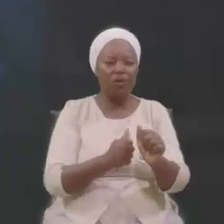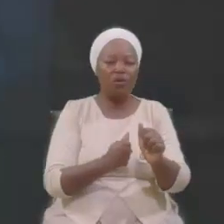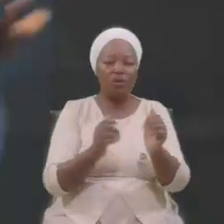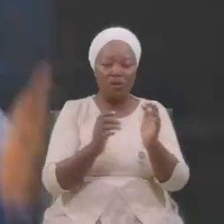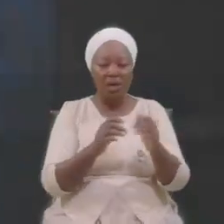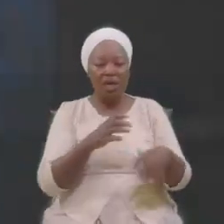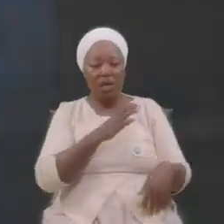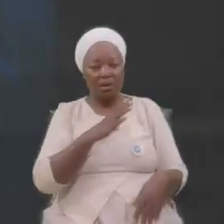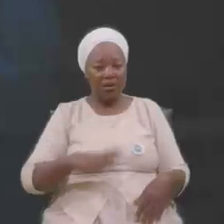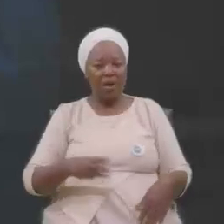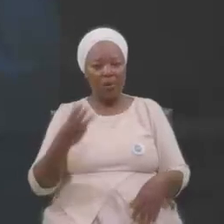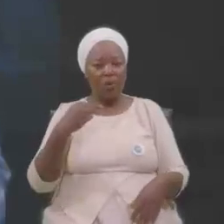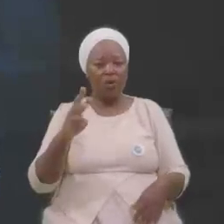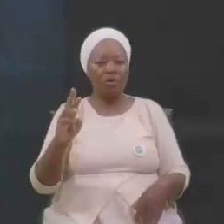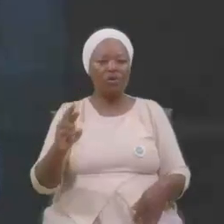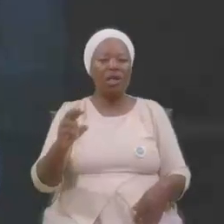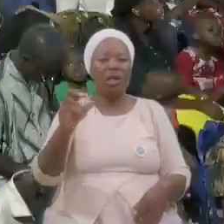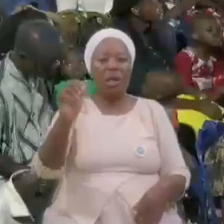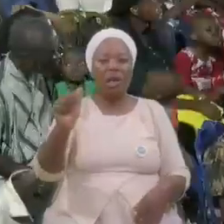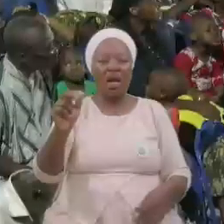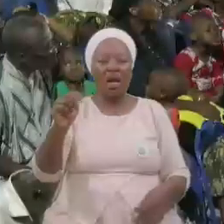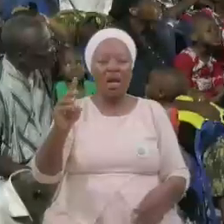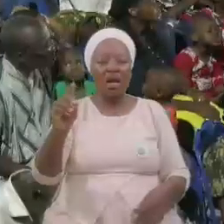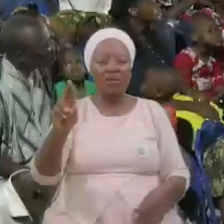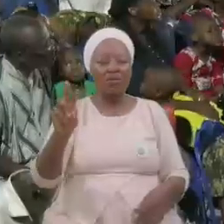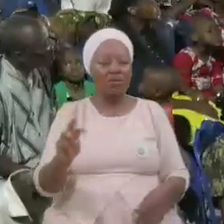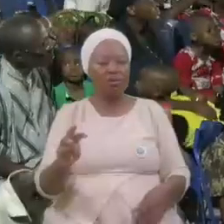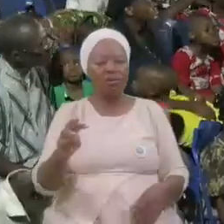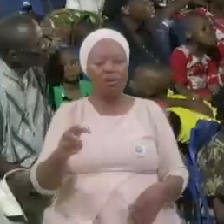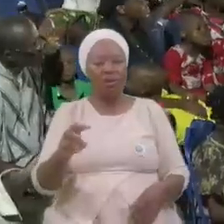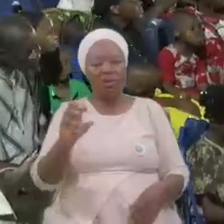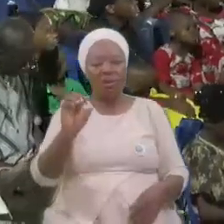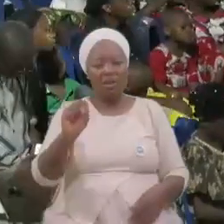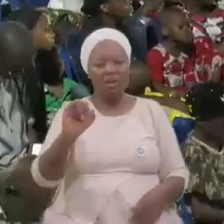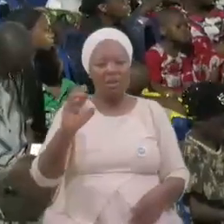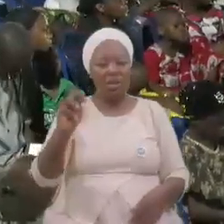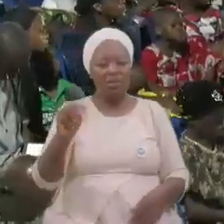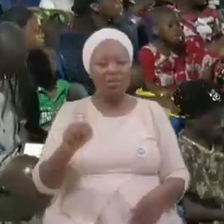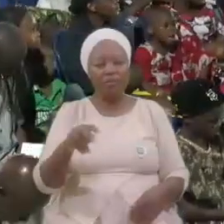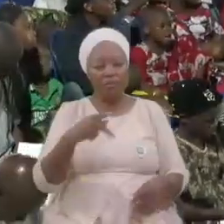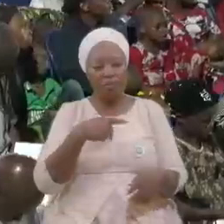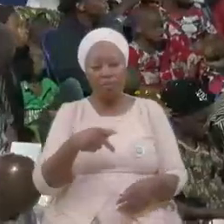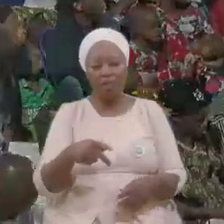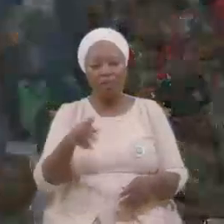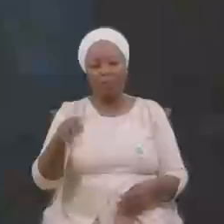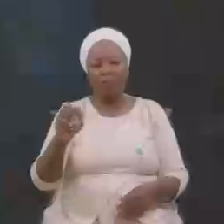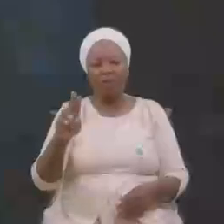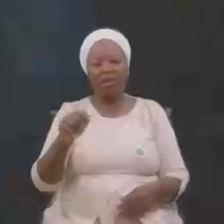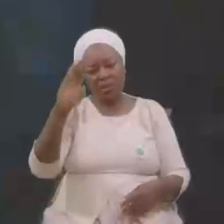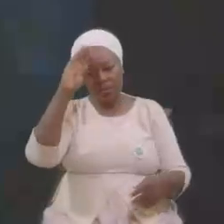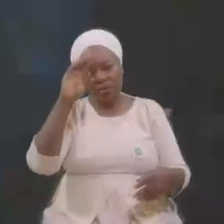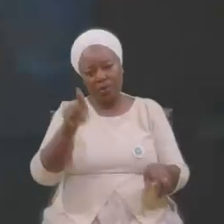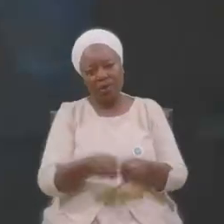Andrew, Simon Peter's brother. Look at verse 41. In verse 41, he